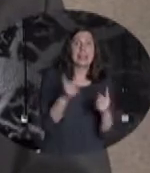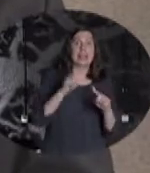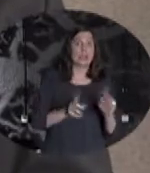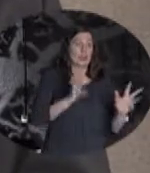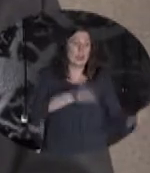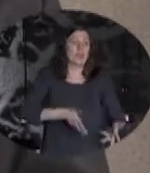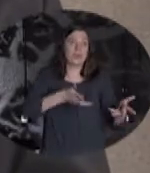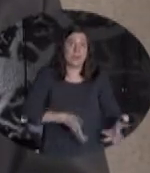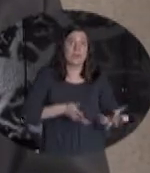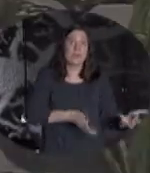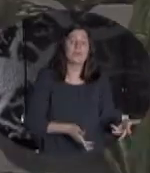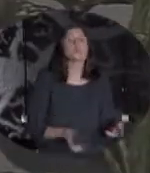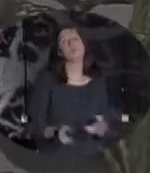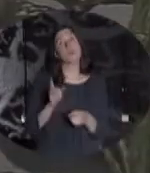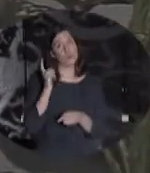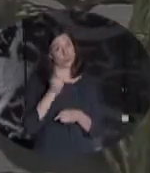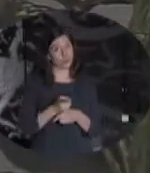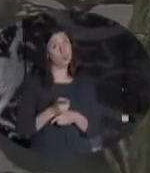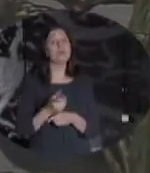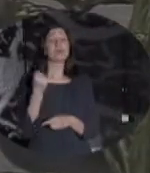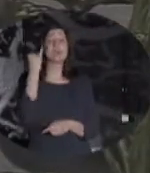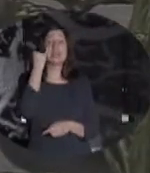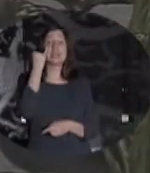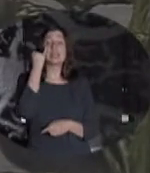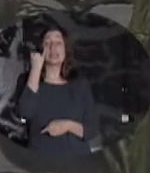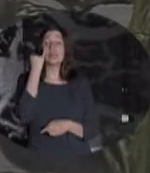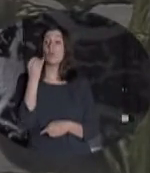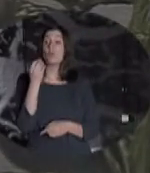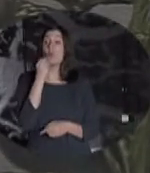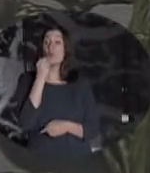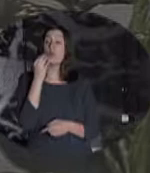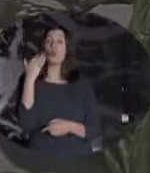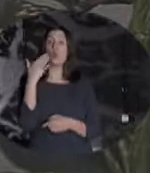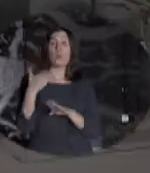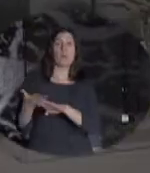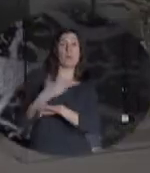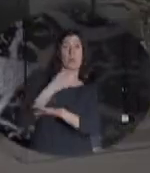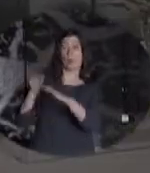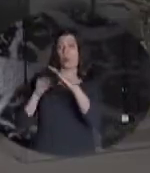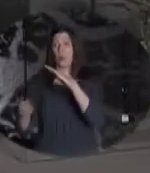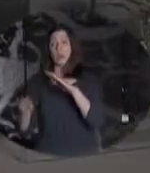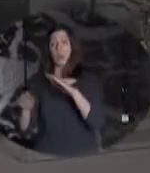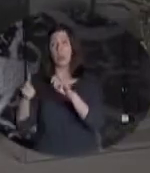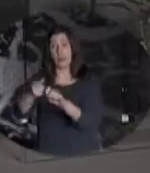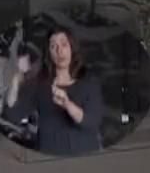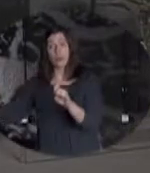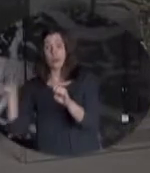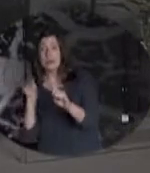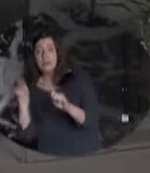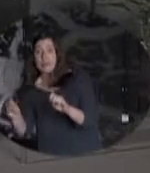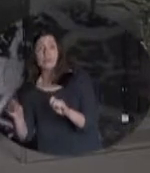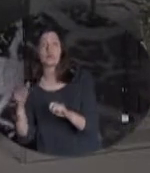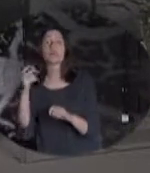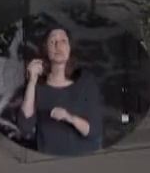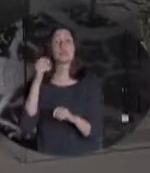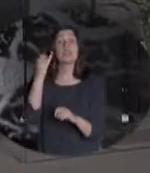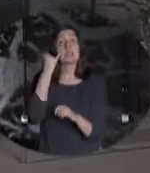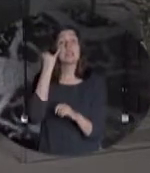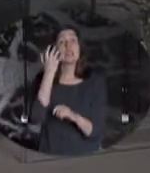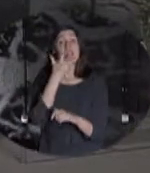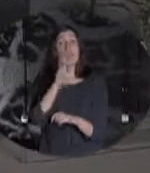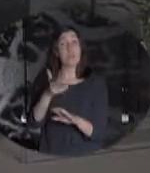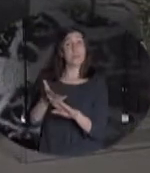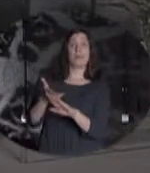Absolutely, out. No. Making sure that that foods cool before you put them in the refrigerator, because if you put hot foods in the refrigerator, you increase the chance of a foodborne